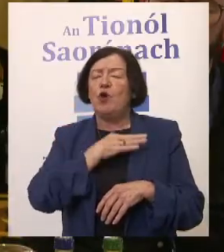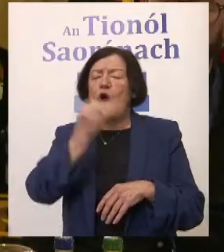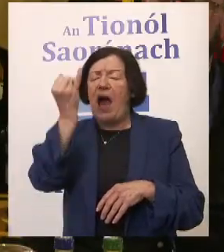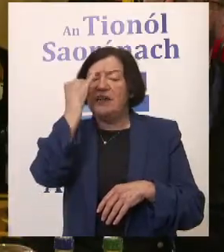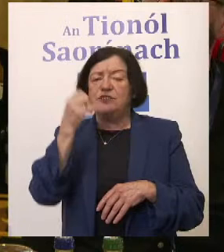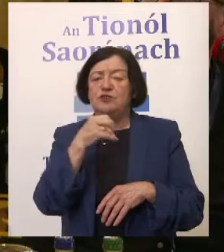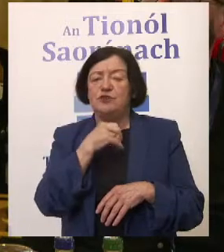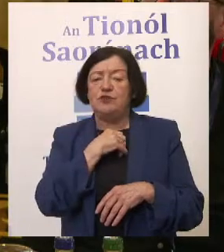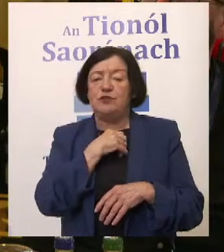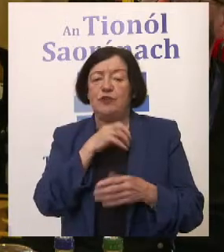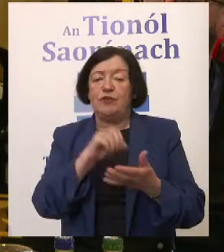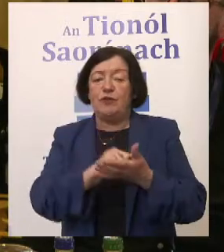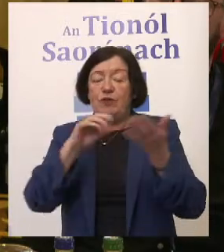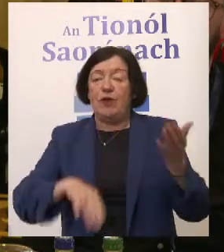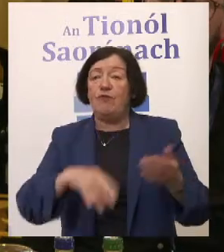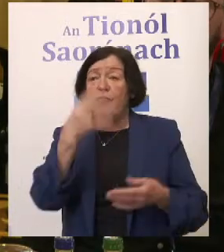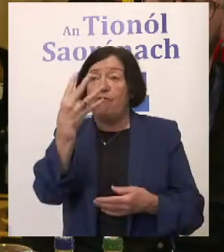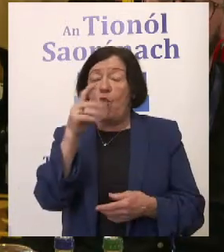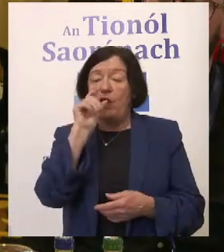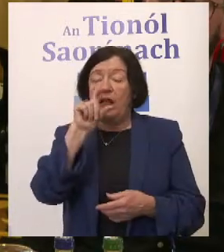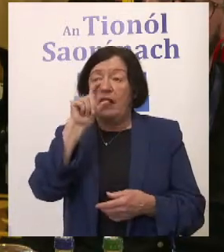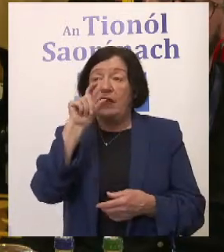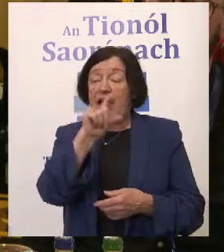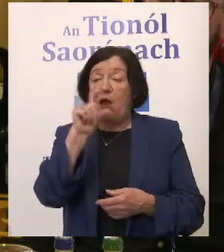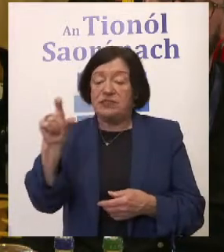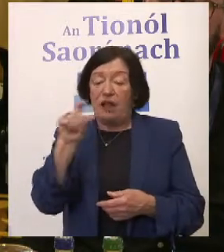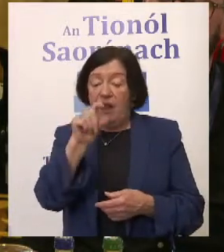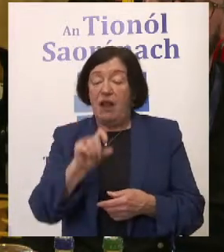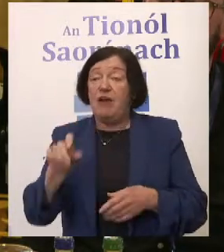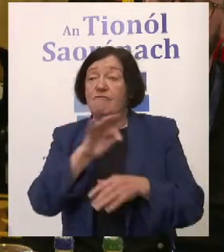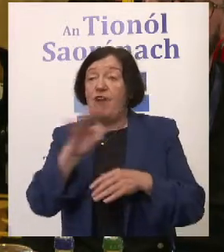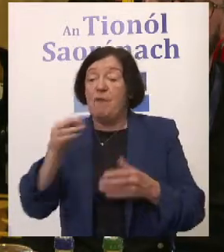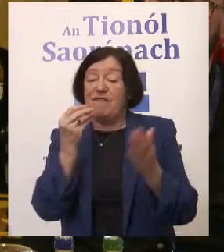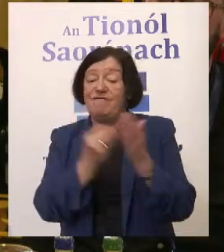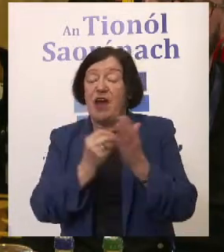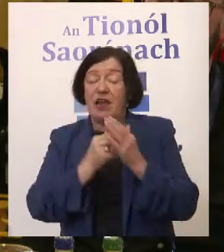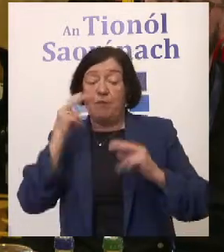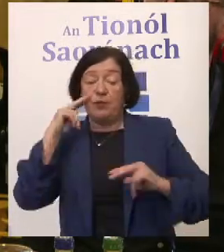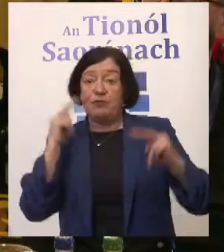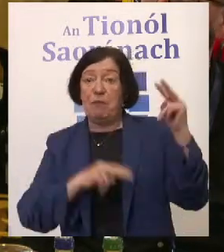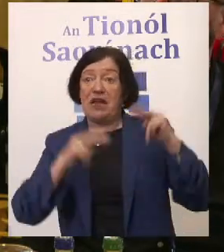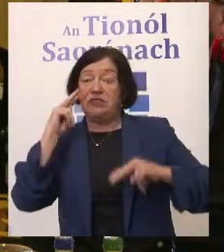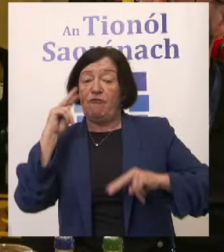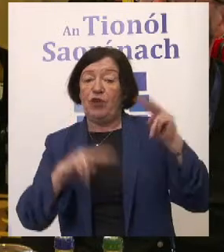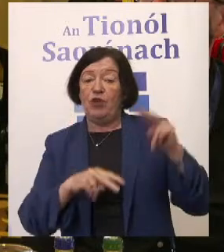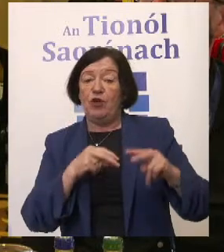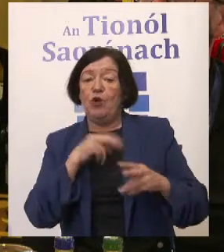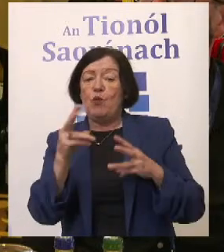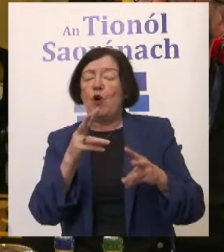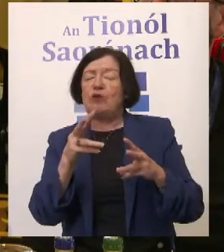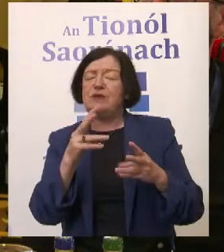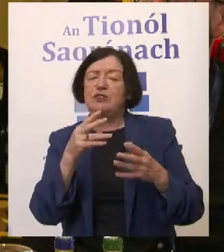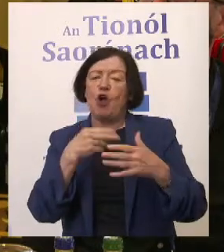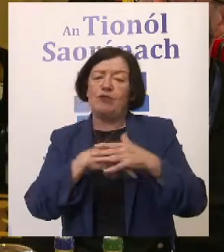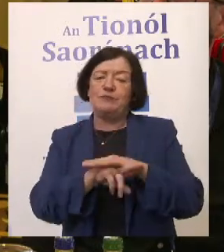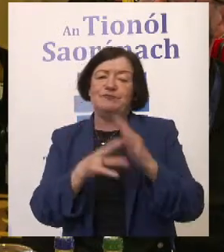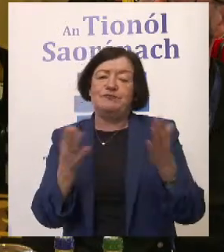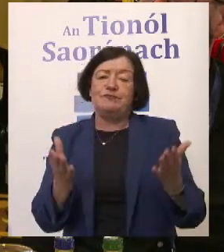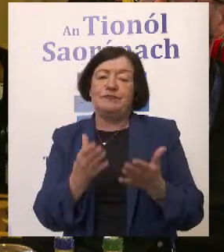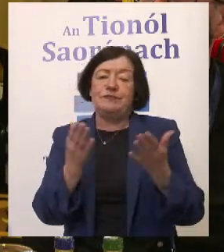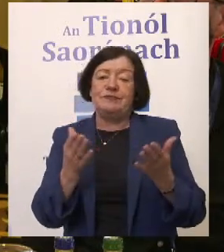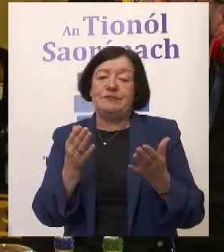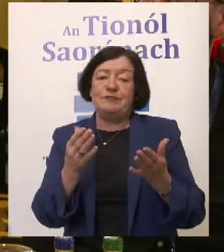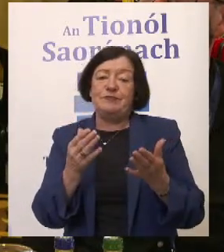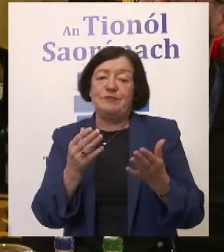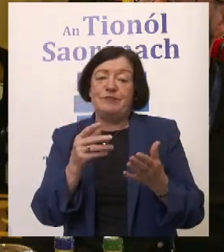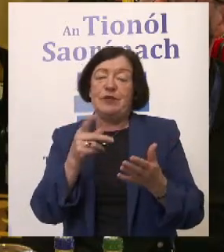to disband the 4 councils, from a finance perspective, to work under a